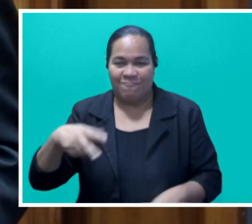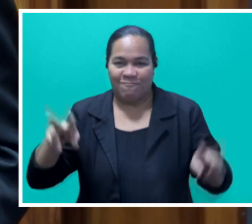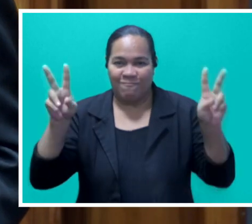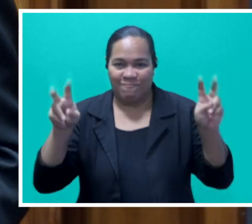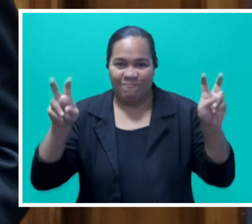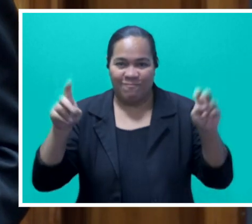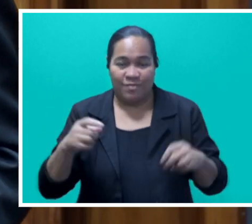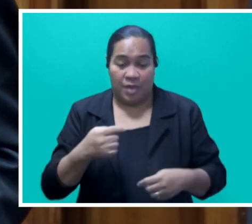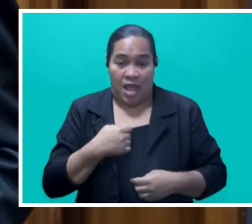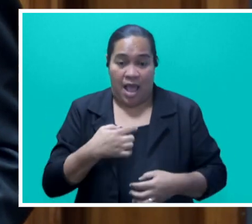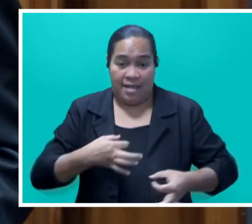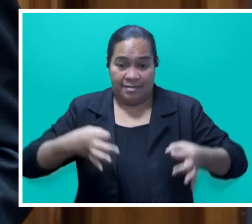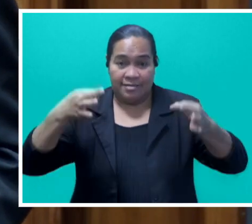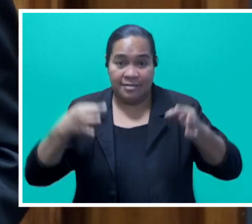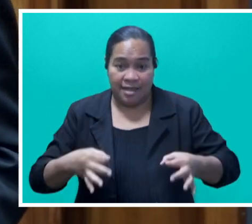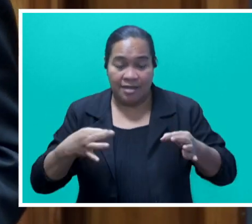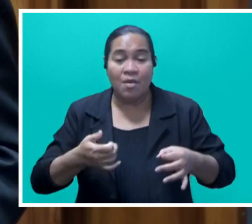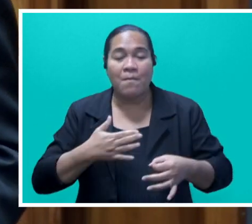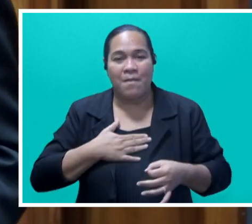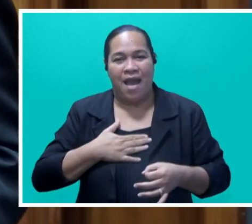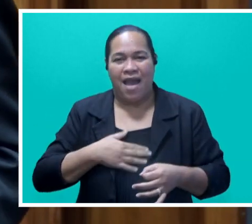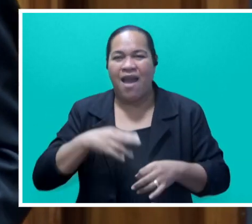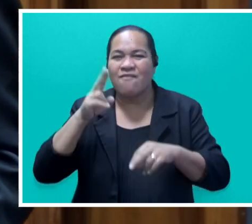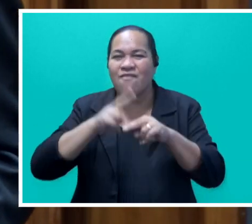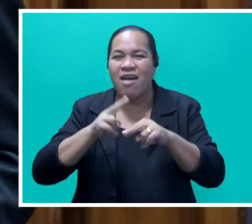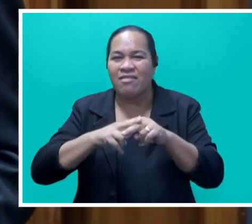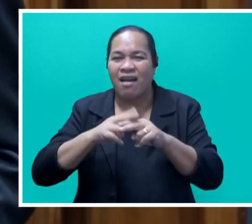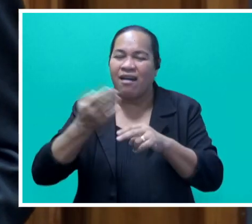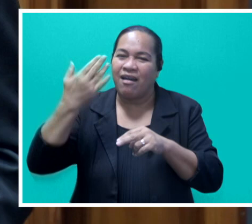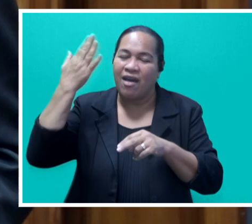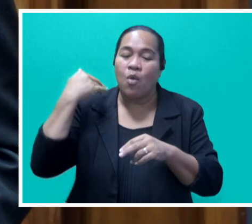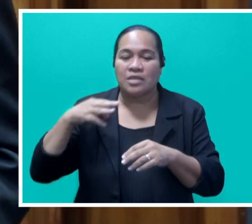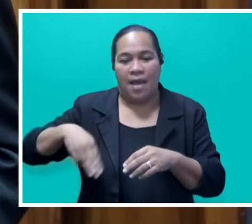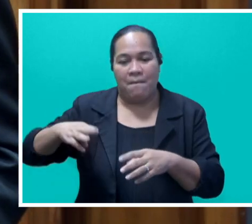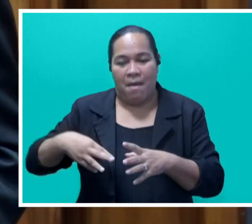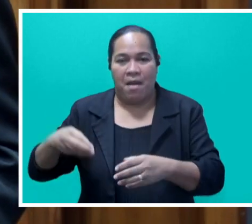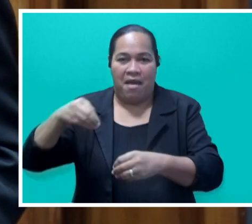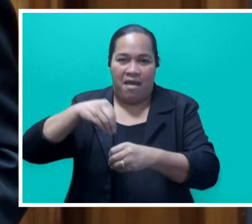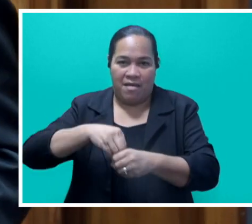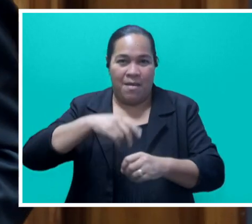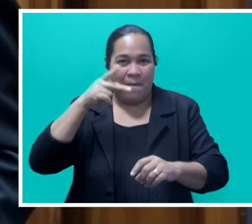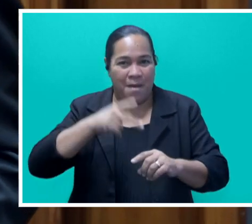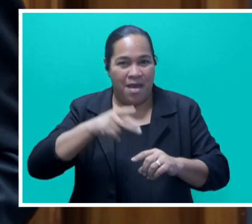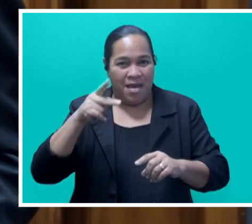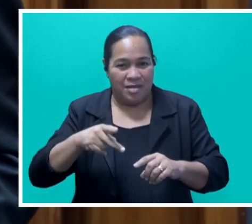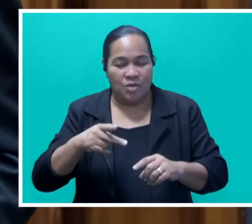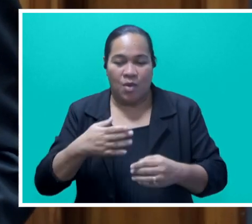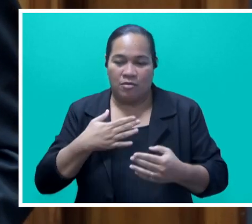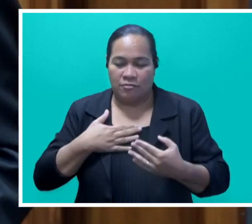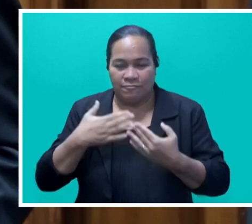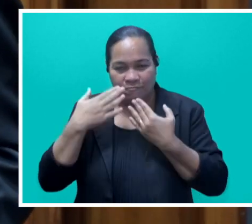I decided to use this quote by my late father, who was also a member of this august house, in tribute to his